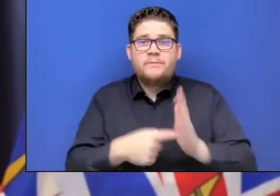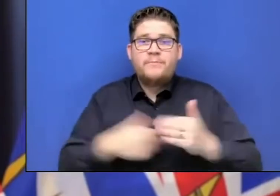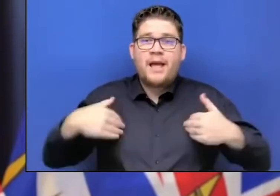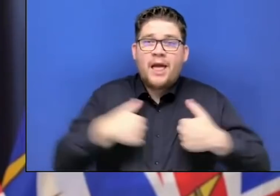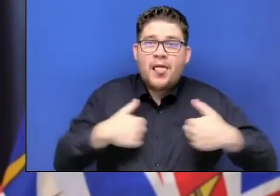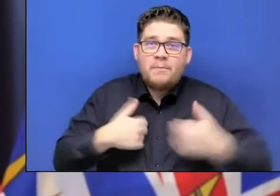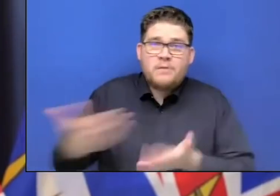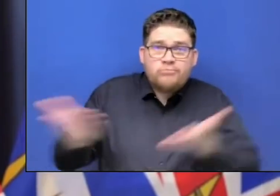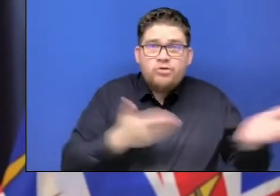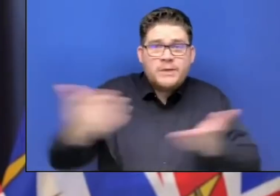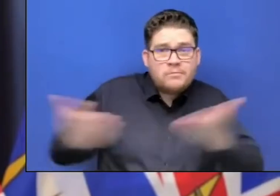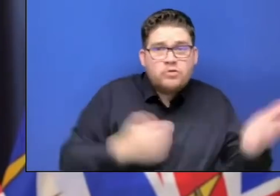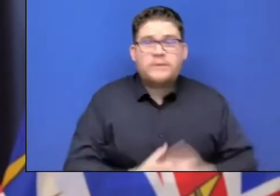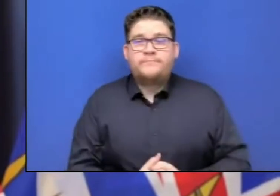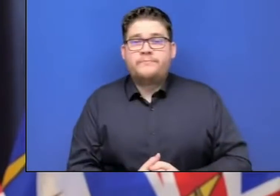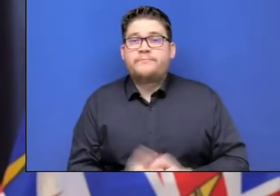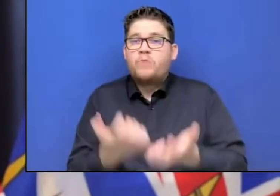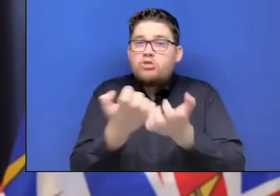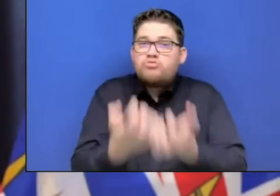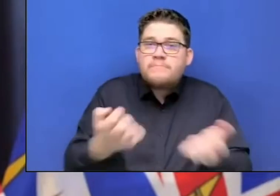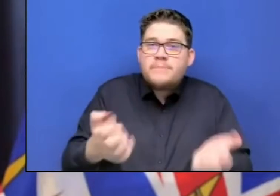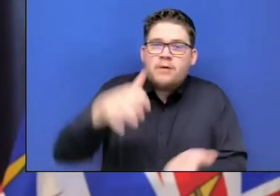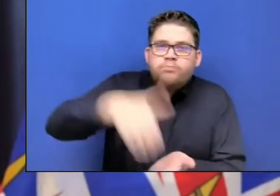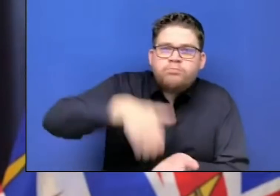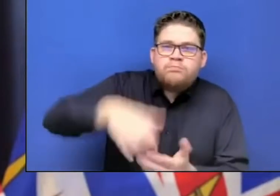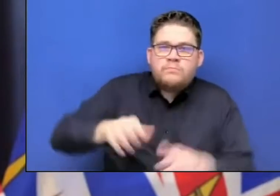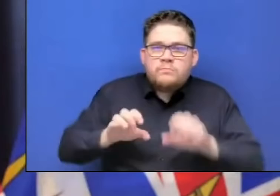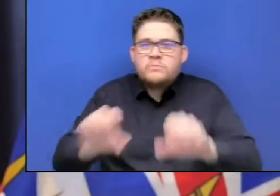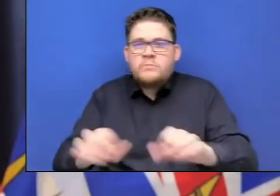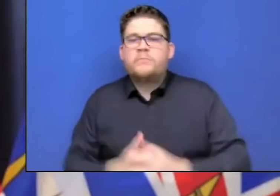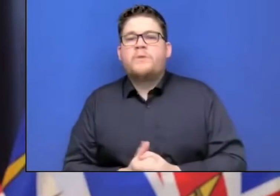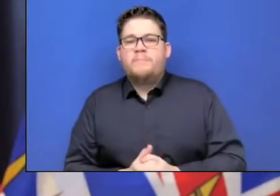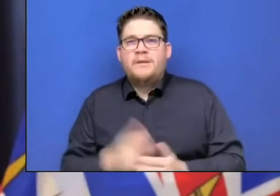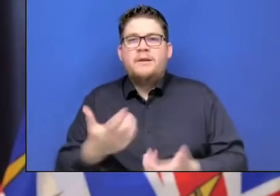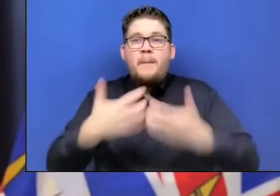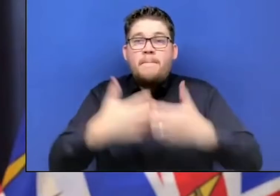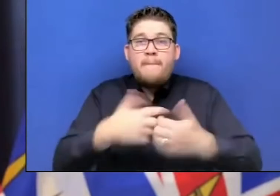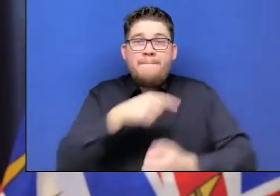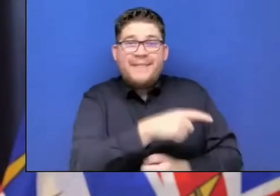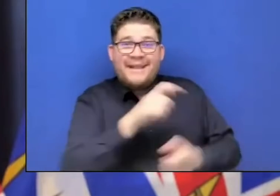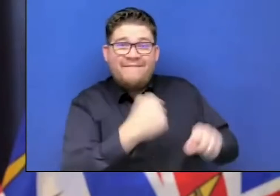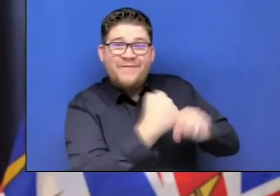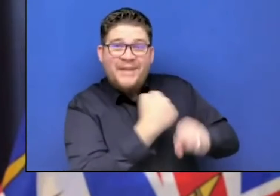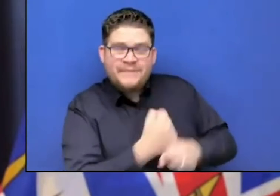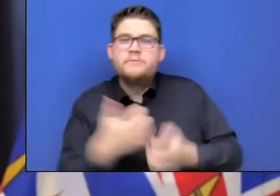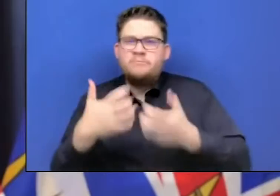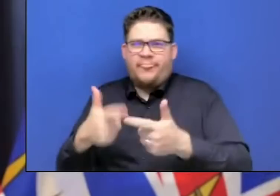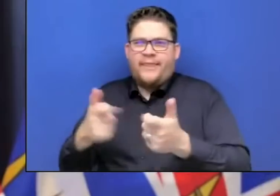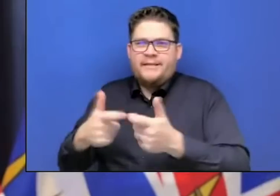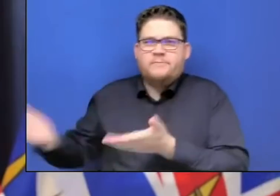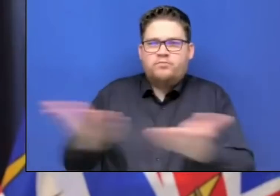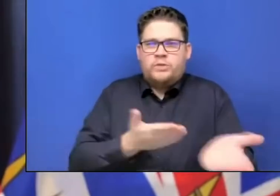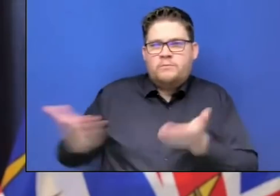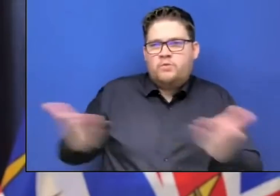additional pump equipment to the Sumas Prairie area and the Barrowtown pump station. Last night, for example, our